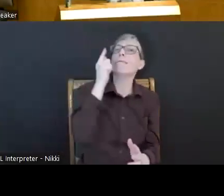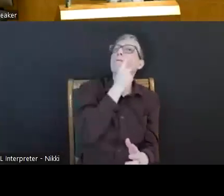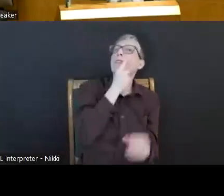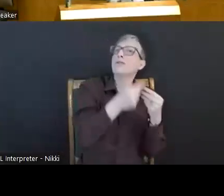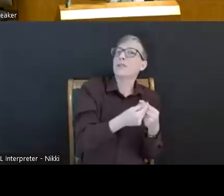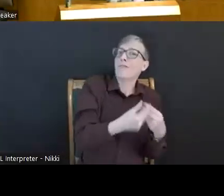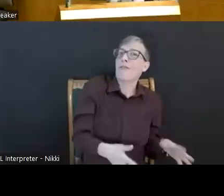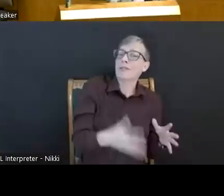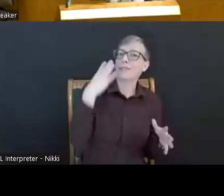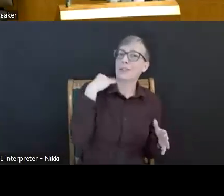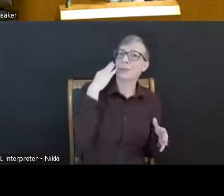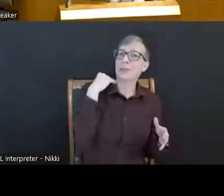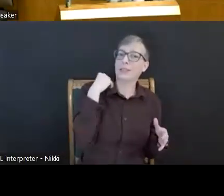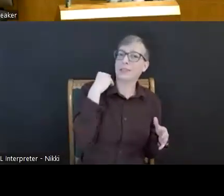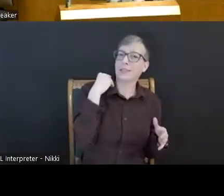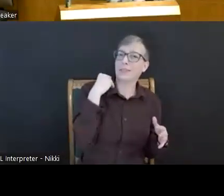if someone dies, you know, in your life.